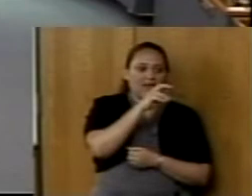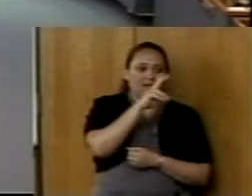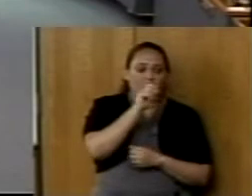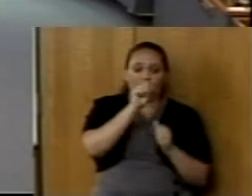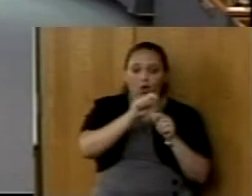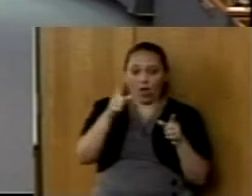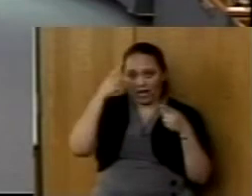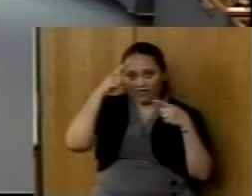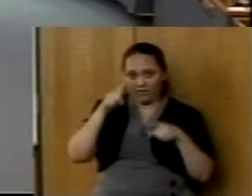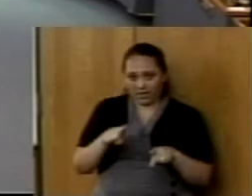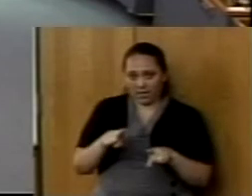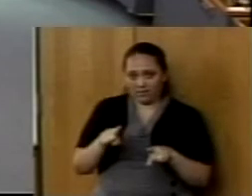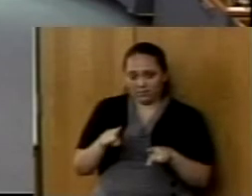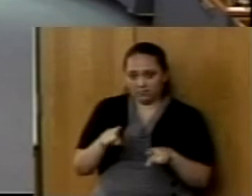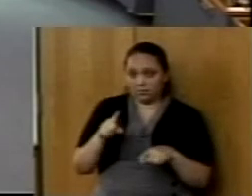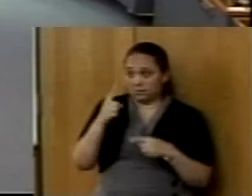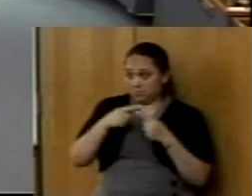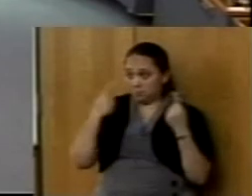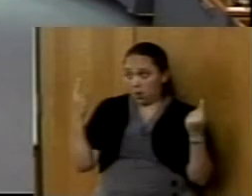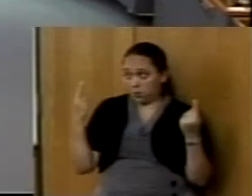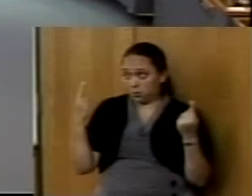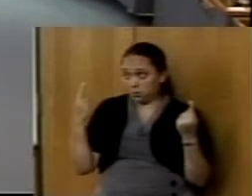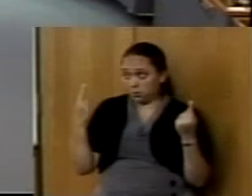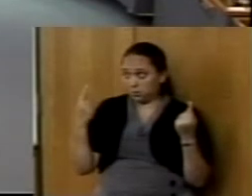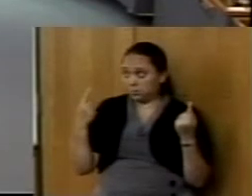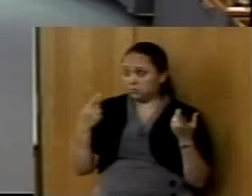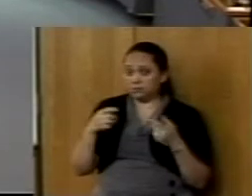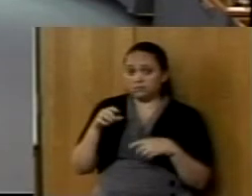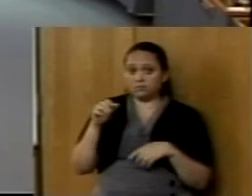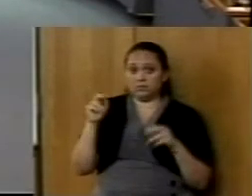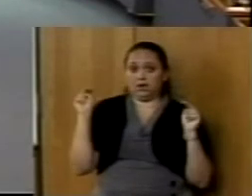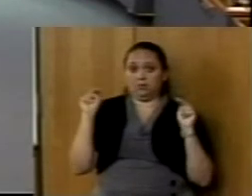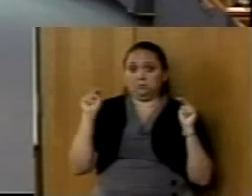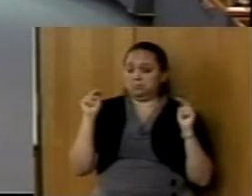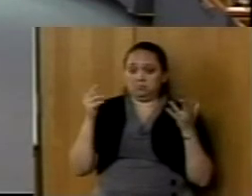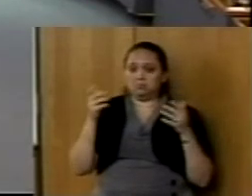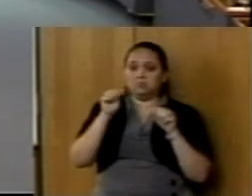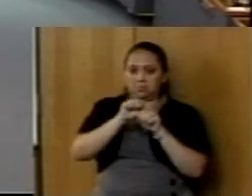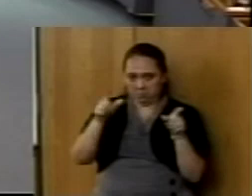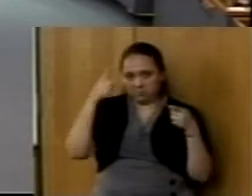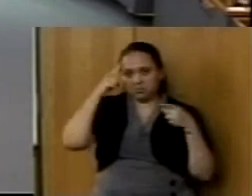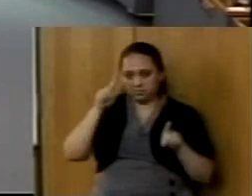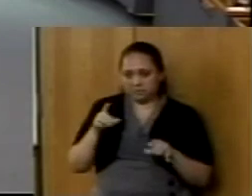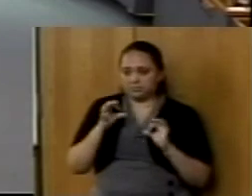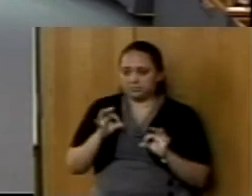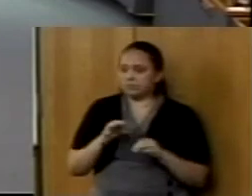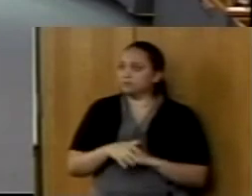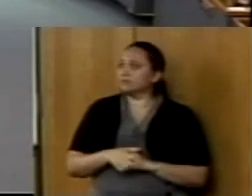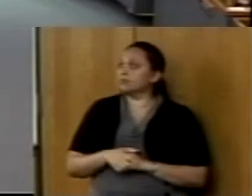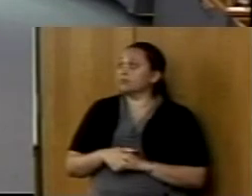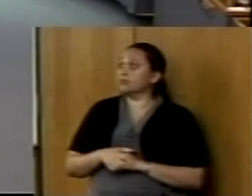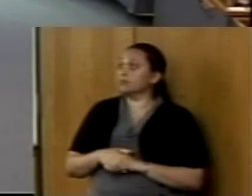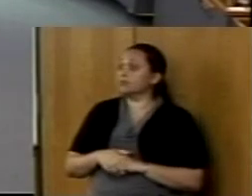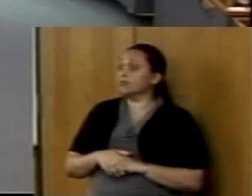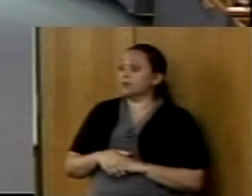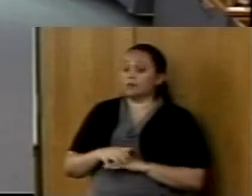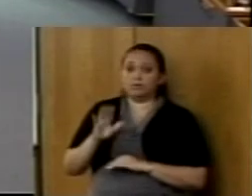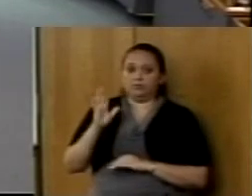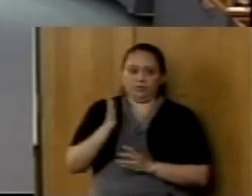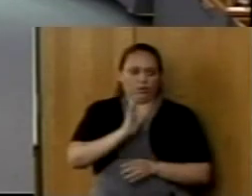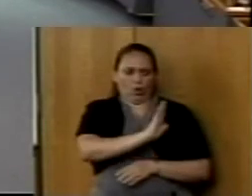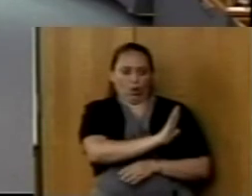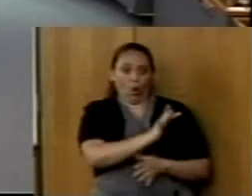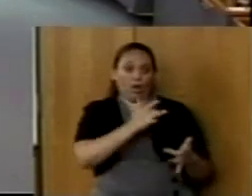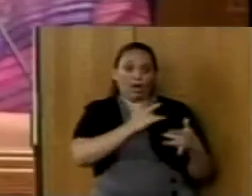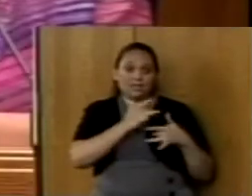favor? Aye. All opposed? Abstentions? The motion passes unanimously. Well, it just, I mean, her concern